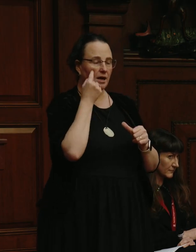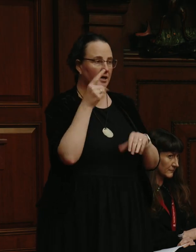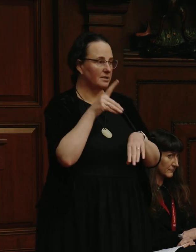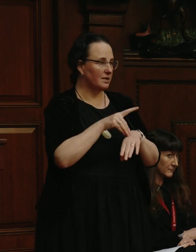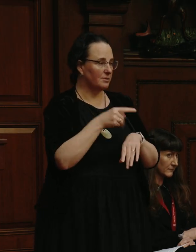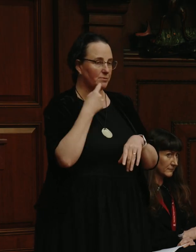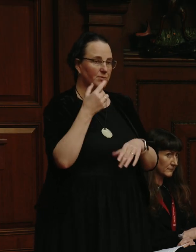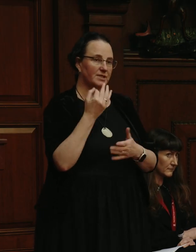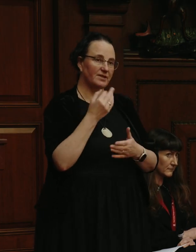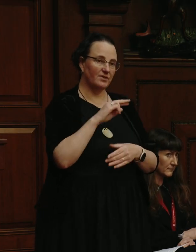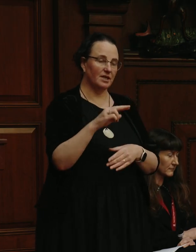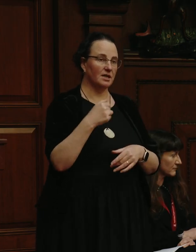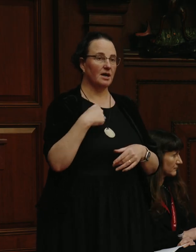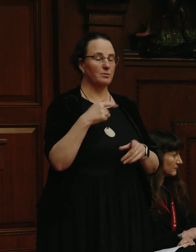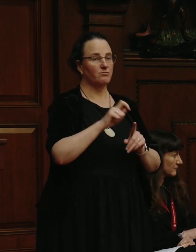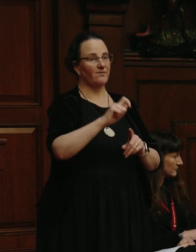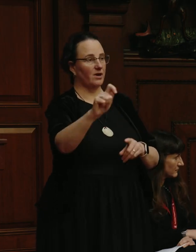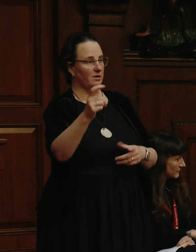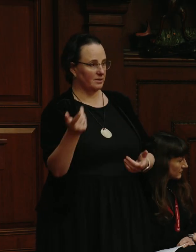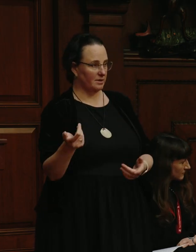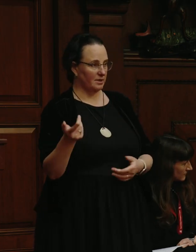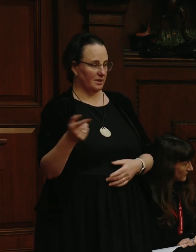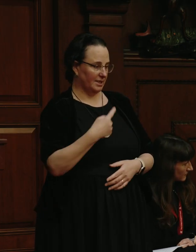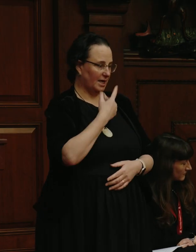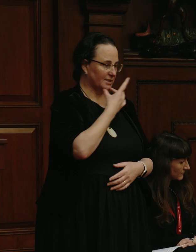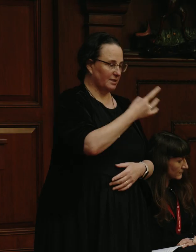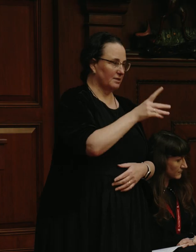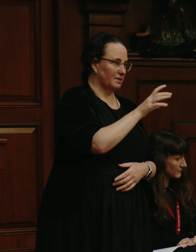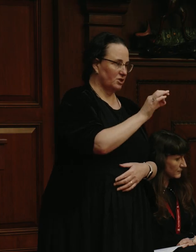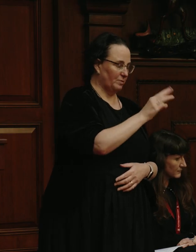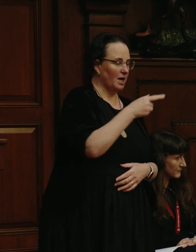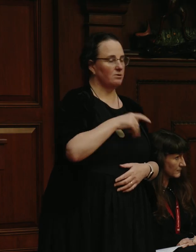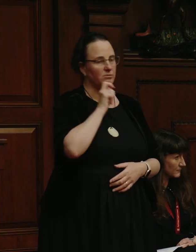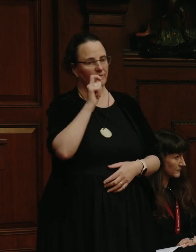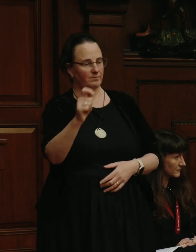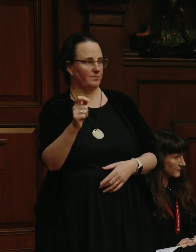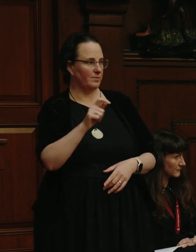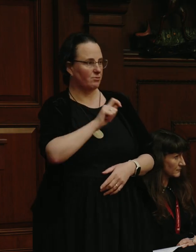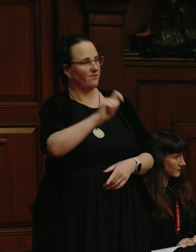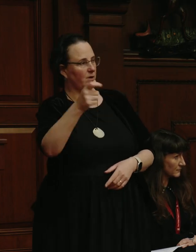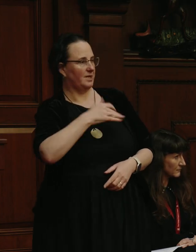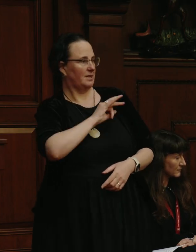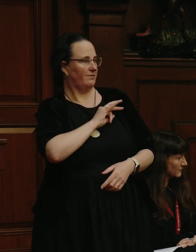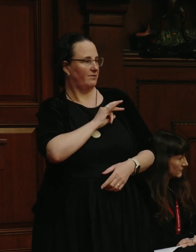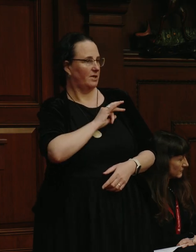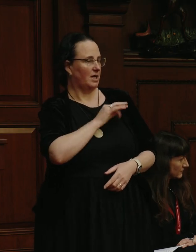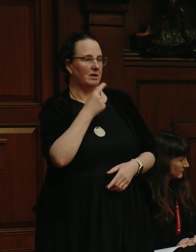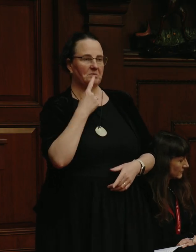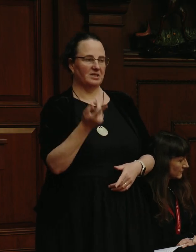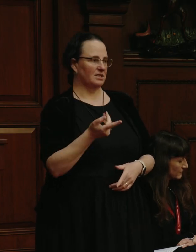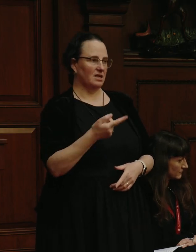very often I will refer on rather than asking the GP to. But it's very